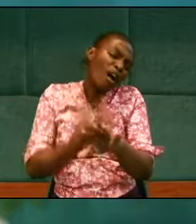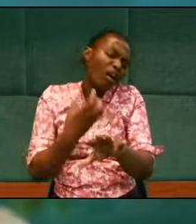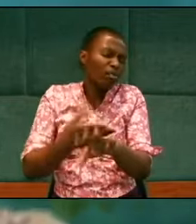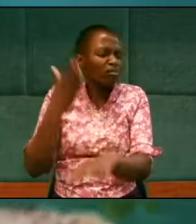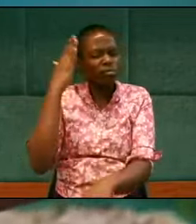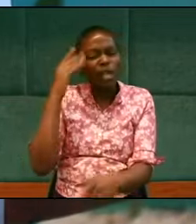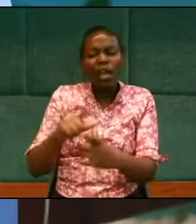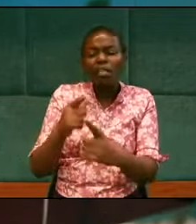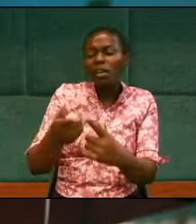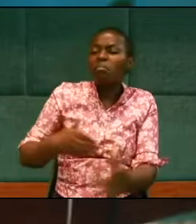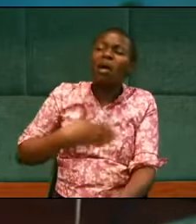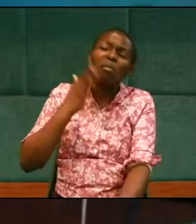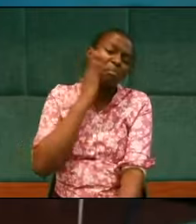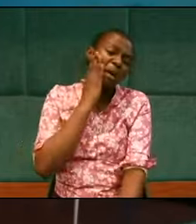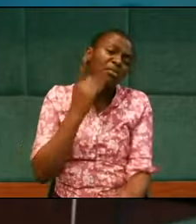in the whole world.